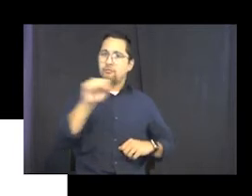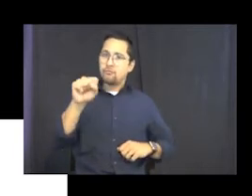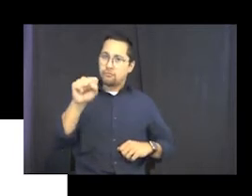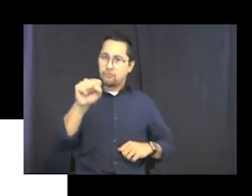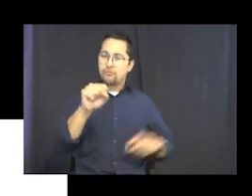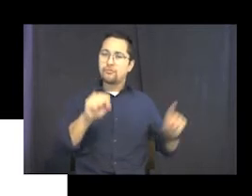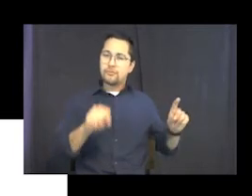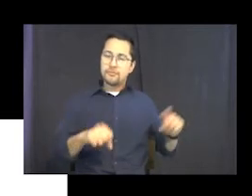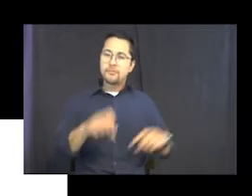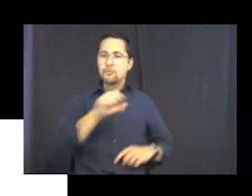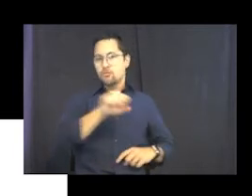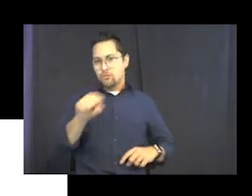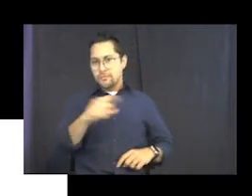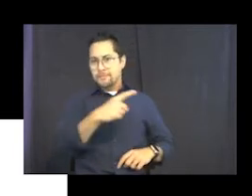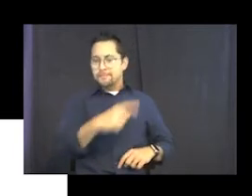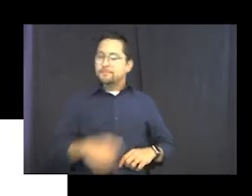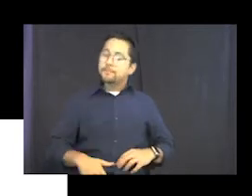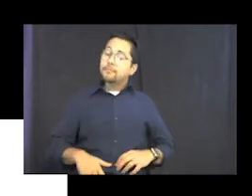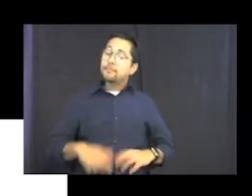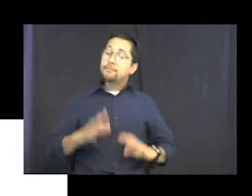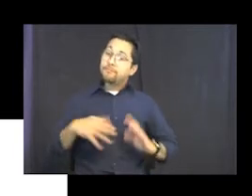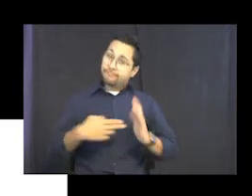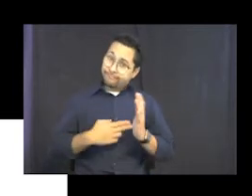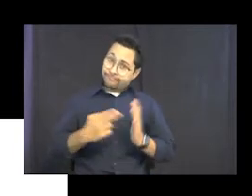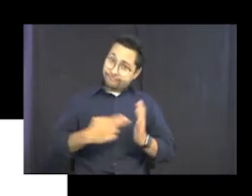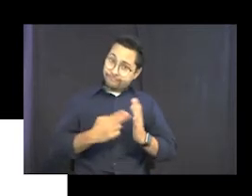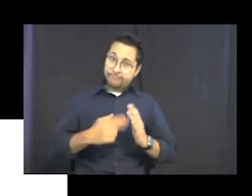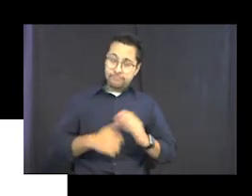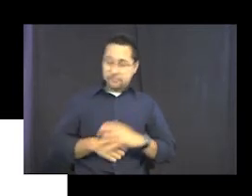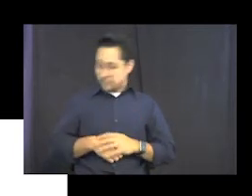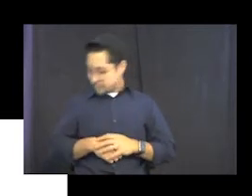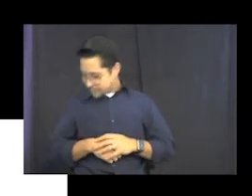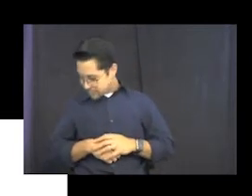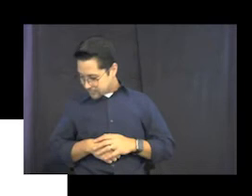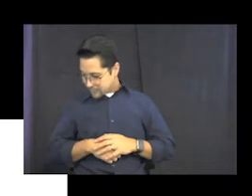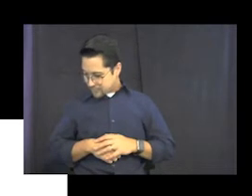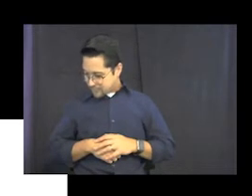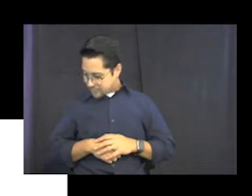And honestly, I was not,